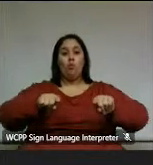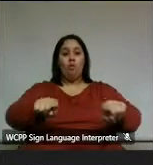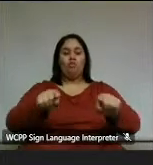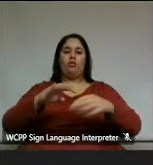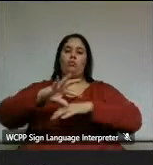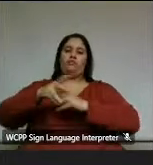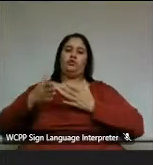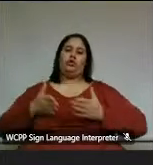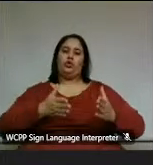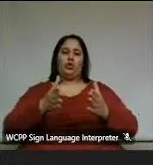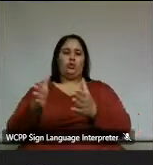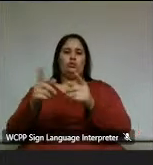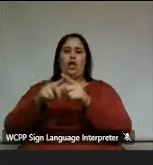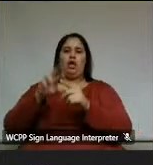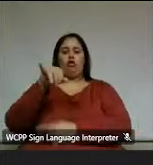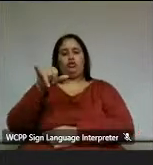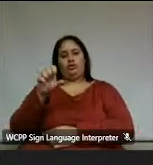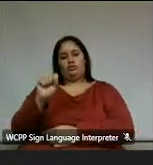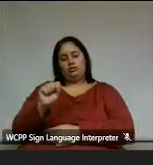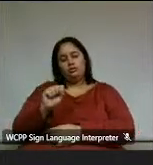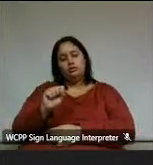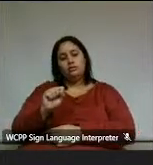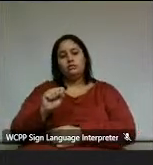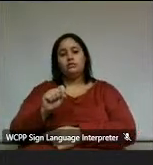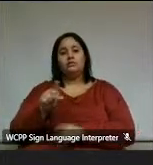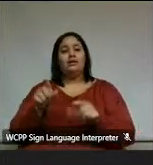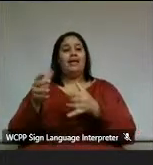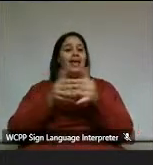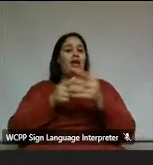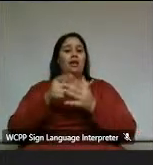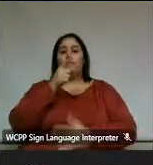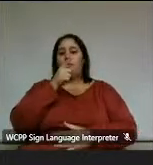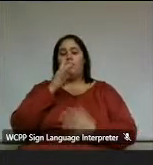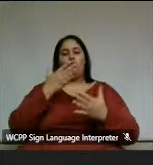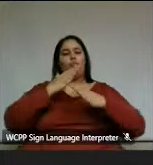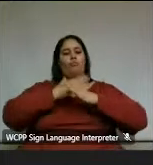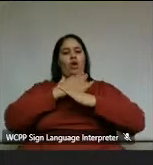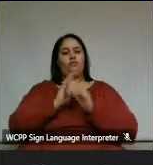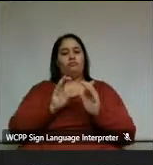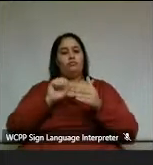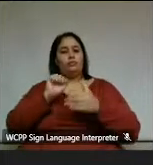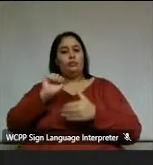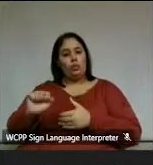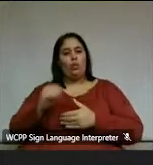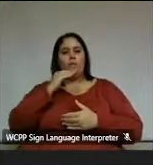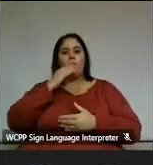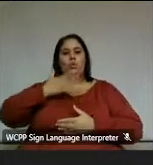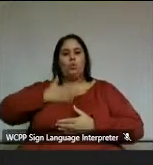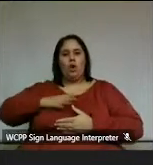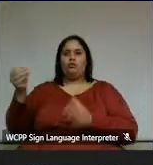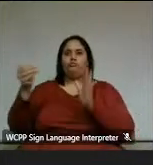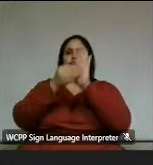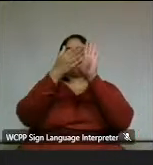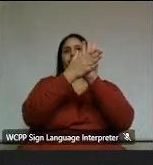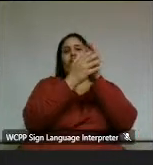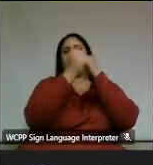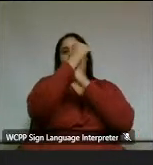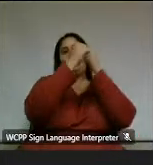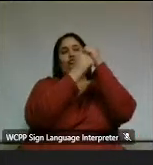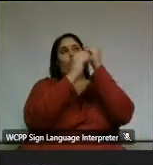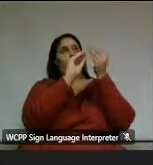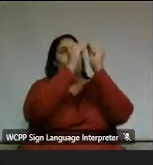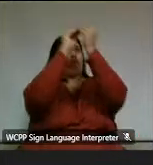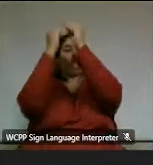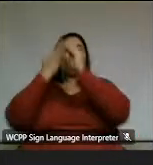provincial roads and RJSs. Any public or private entity intending to install service infrastructure must apply